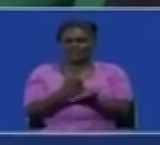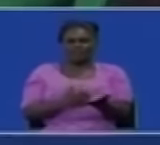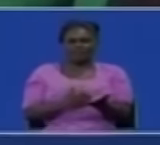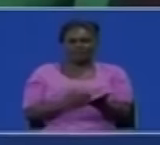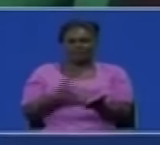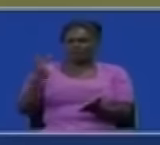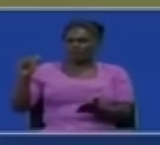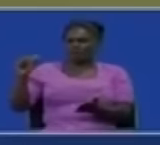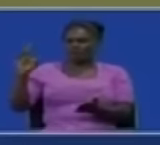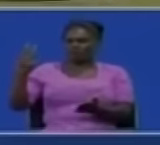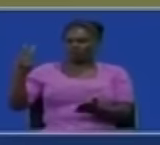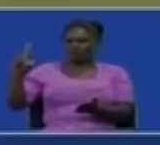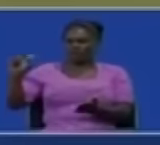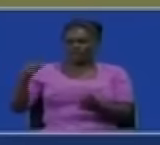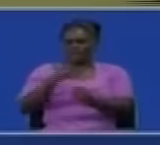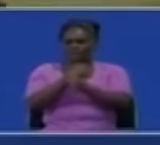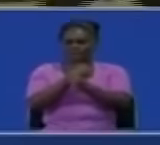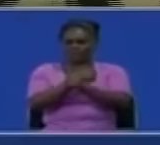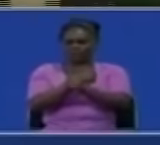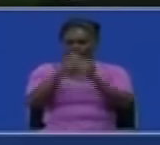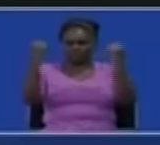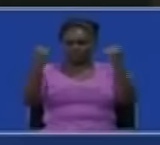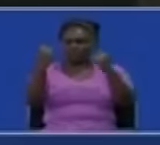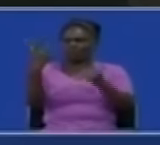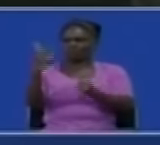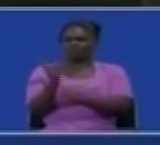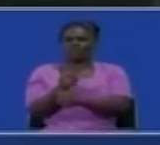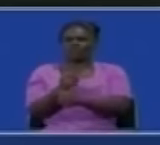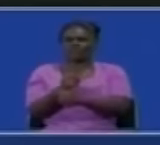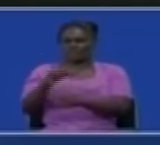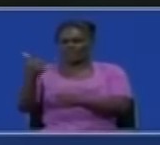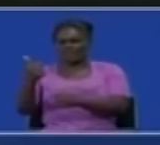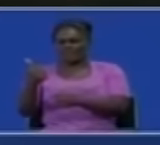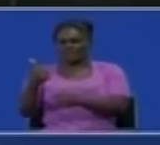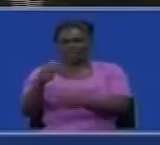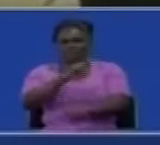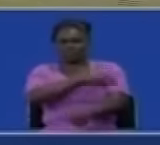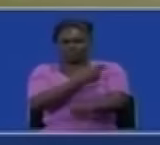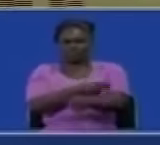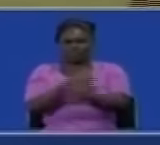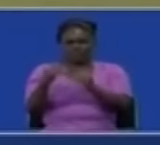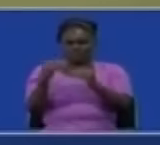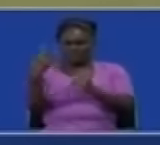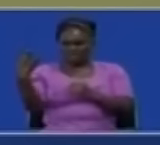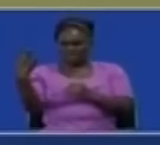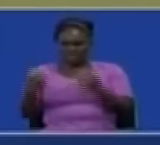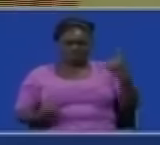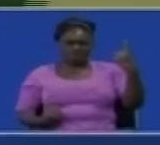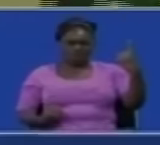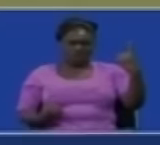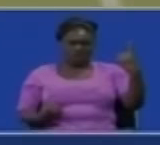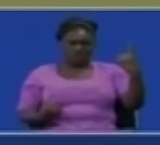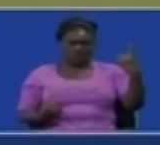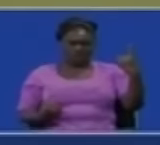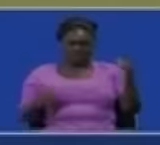was quick to sound the boards for the defending champions. 4 minutes later, Barbara Simiyu added on to Orange's lead to make matters 3-1. The lead did